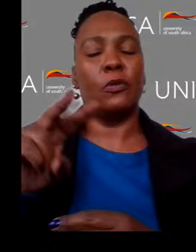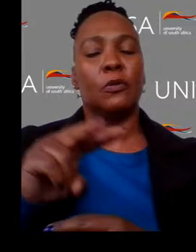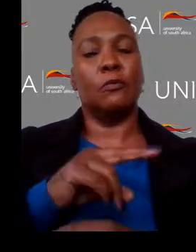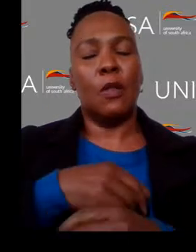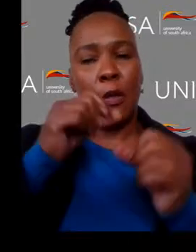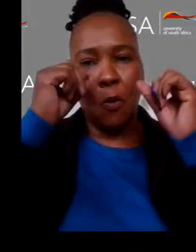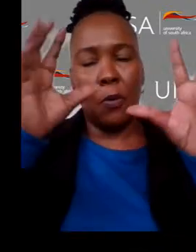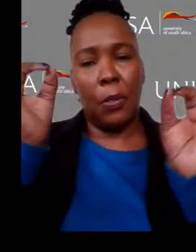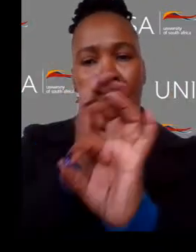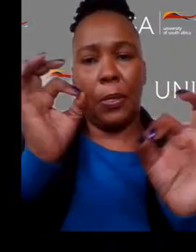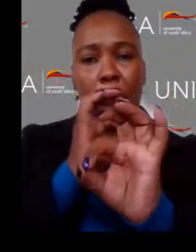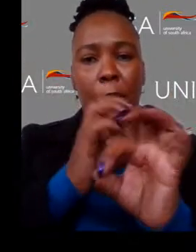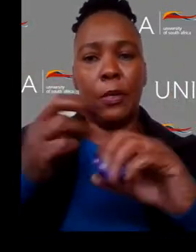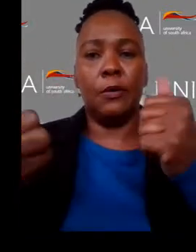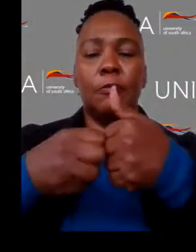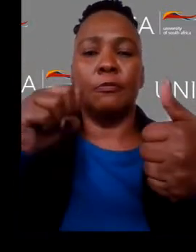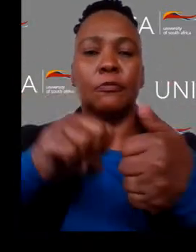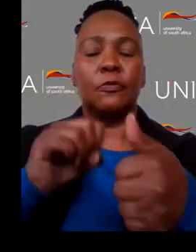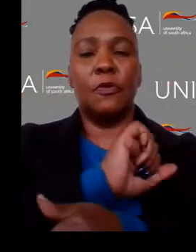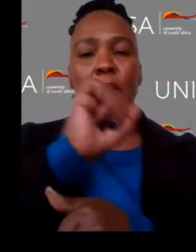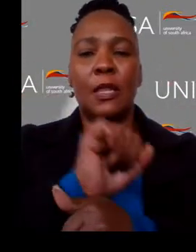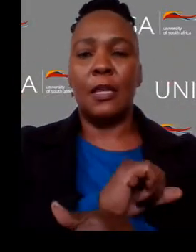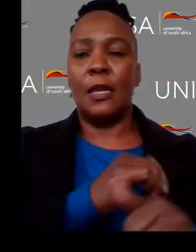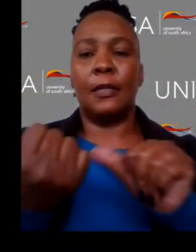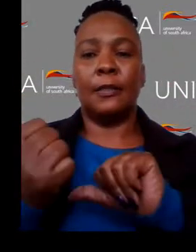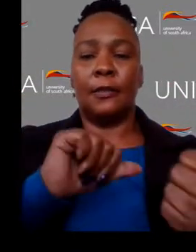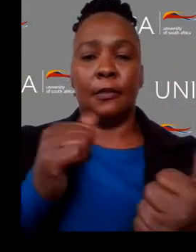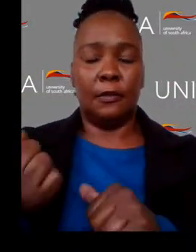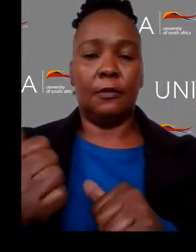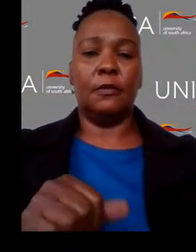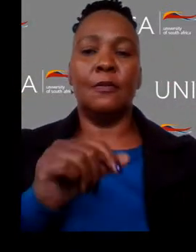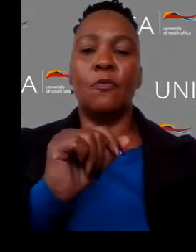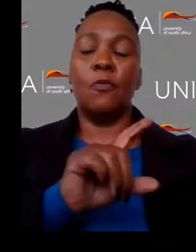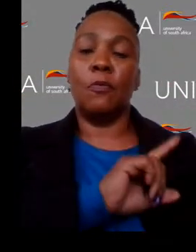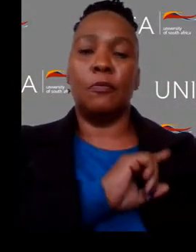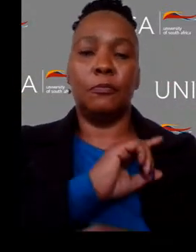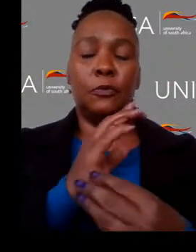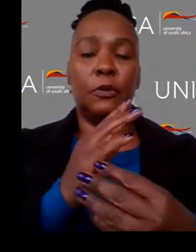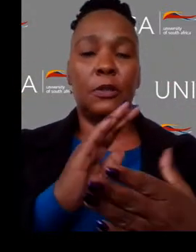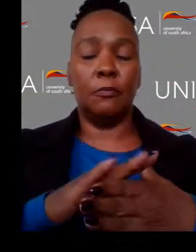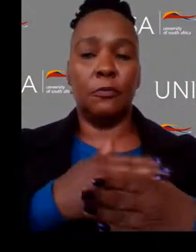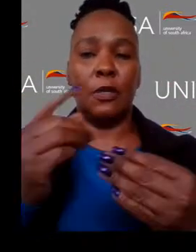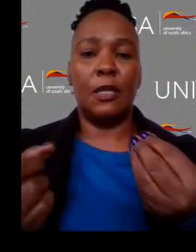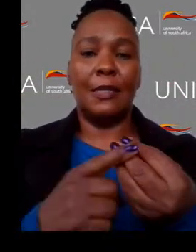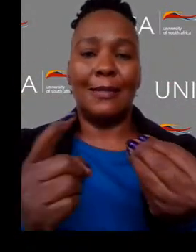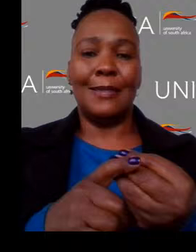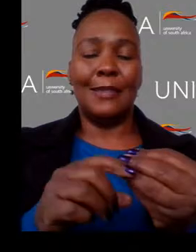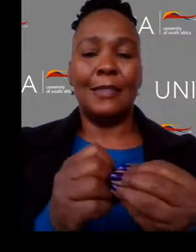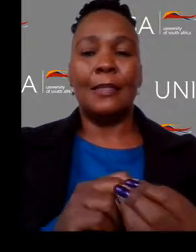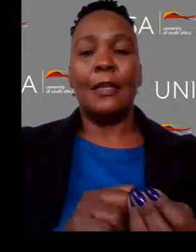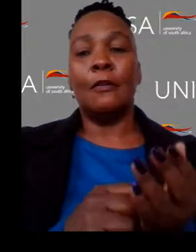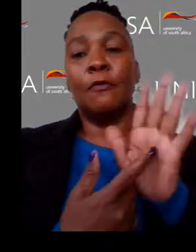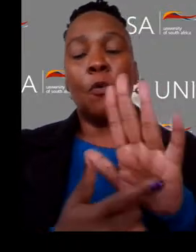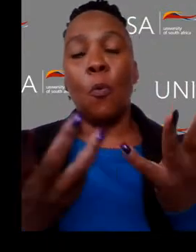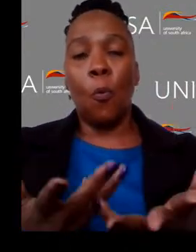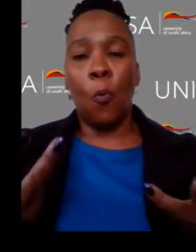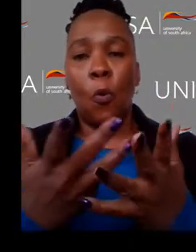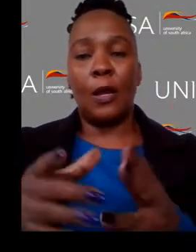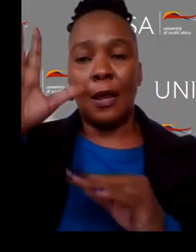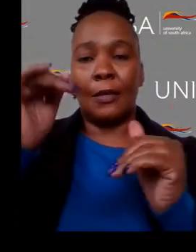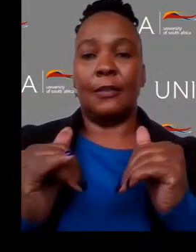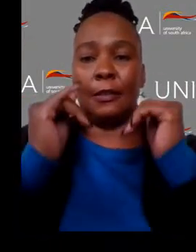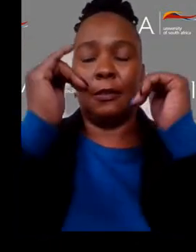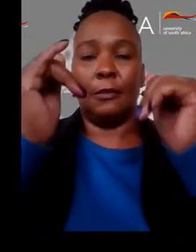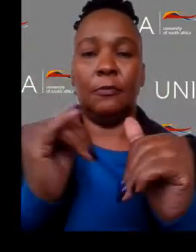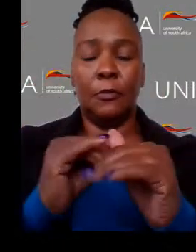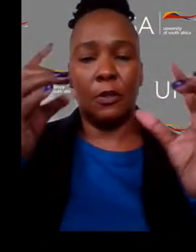the consequences of their action. Because the sanctions reflect on the student's academic record, it affects their